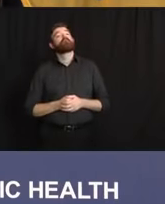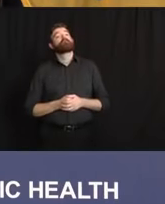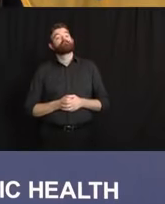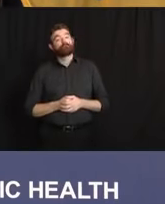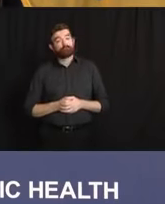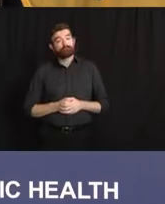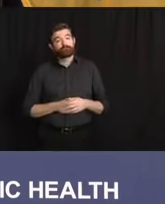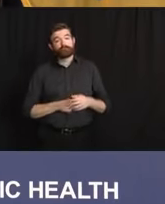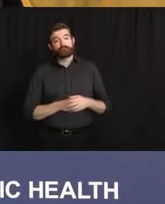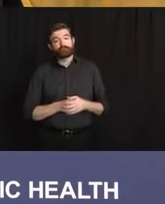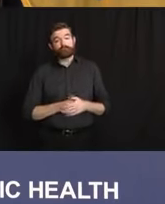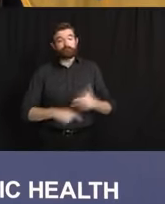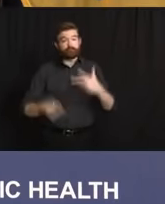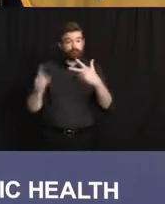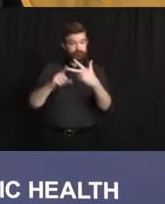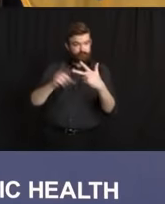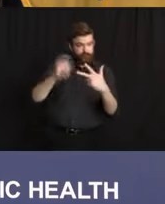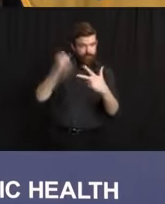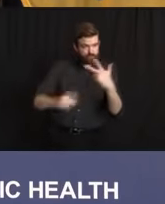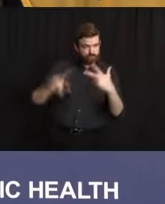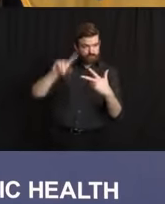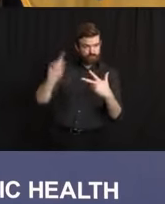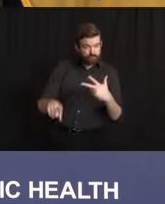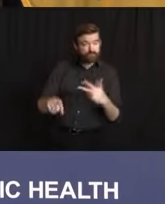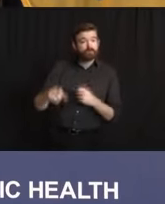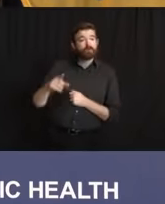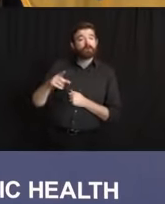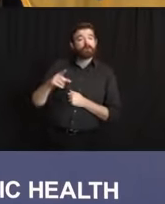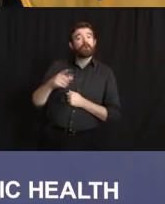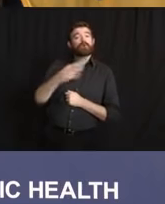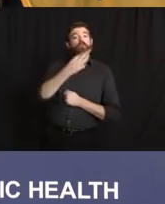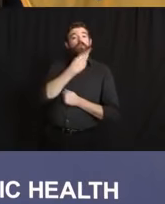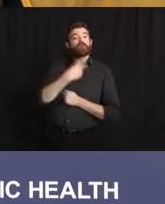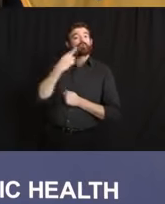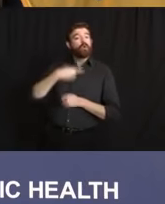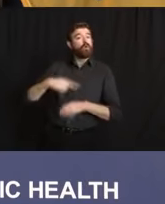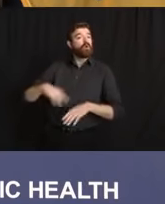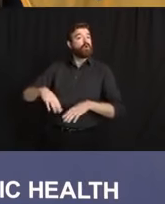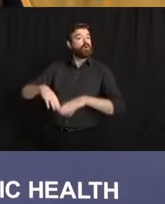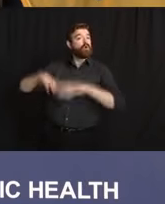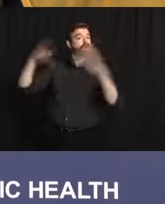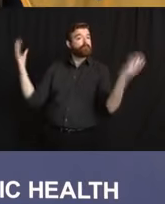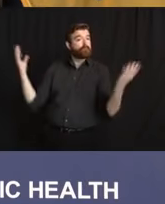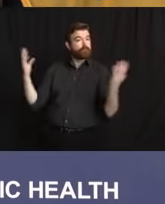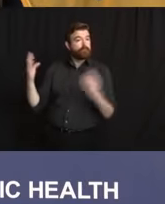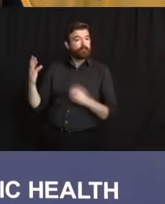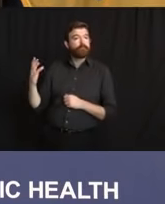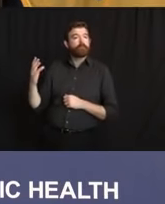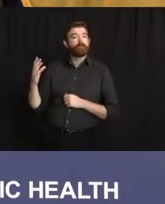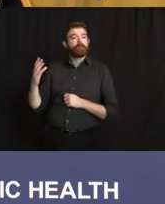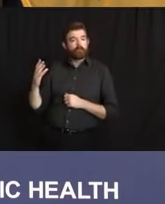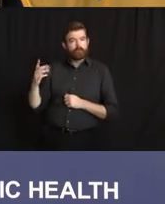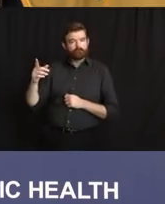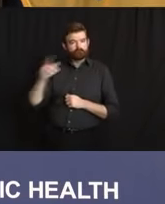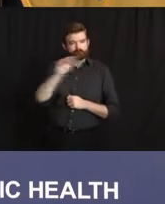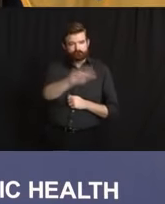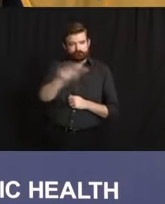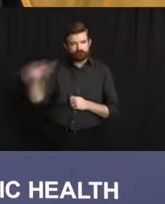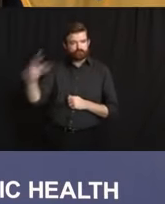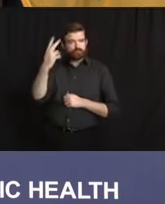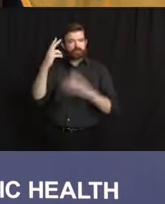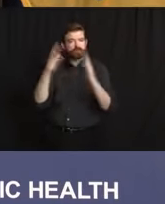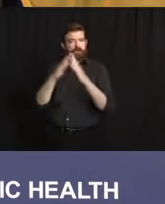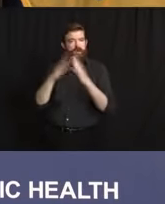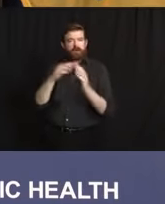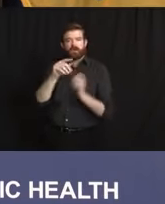school graduations. Do you believe the message got out to other local officials who may have been planning similar actions, or